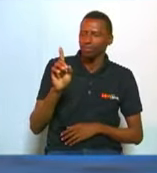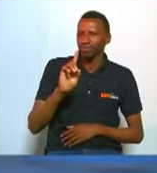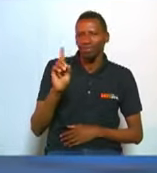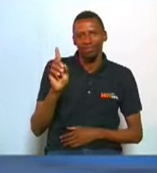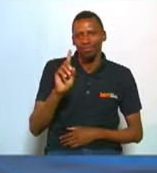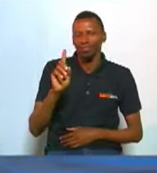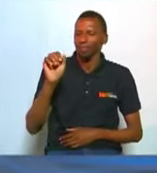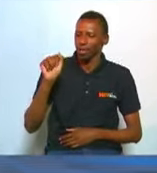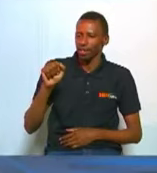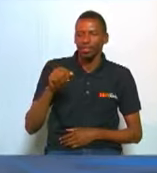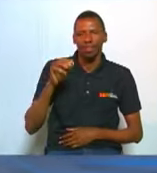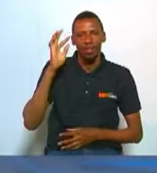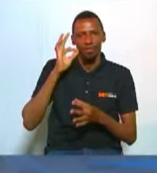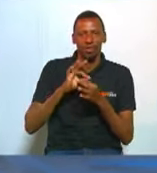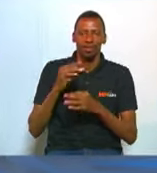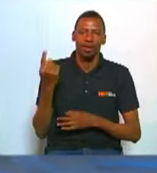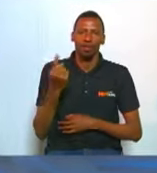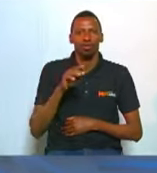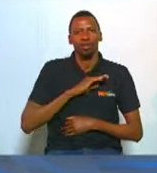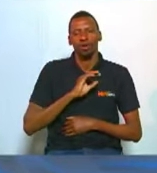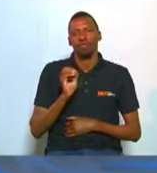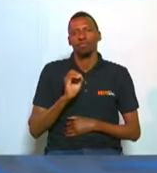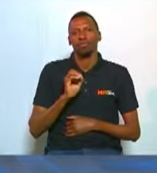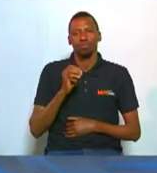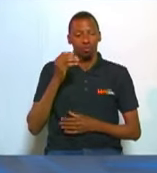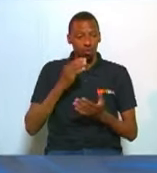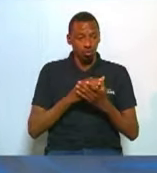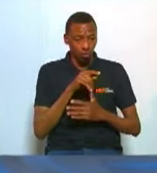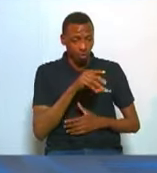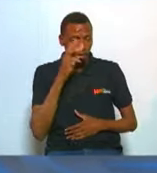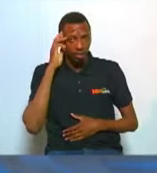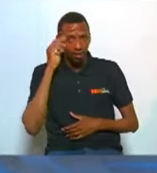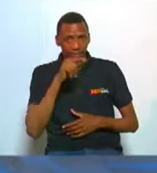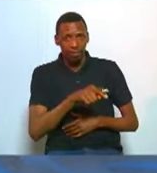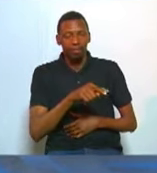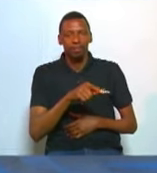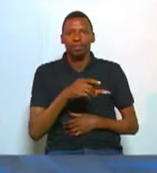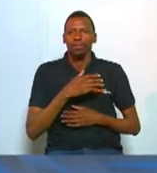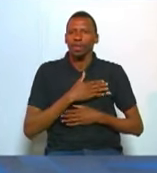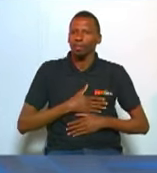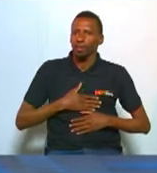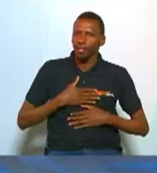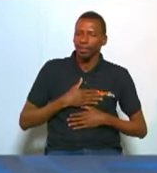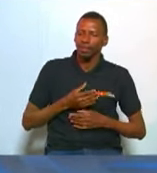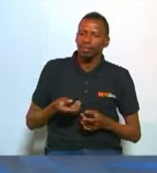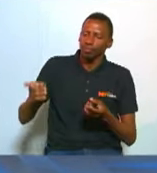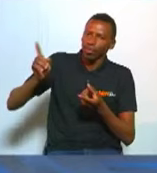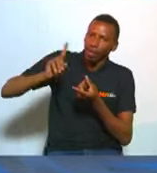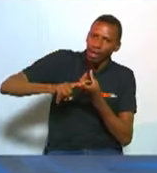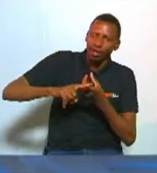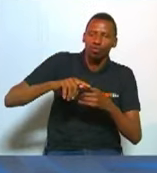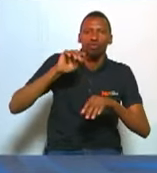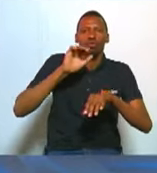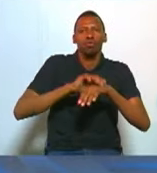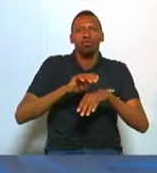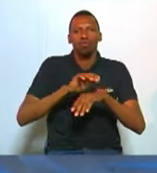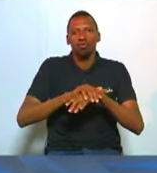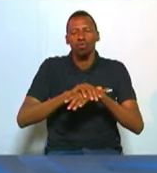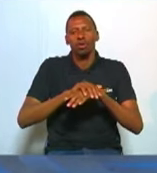it's not enough. For this very reason, do your best to add goodness to your faith.